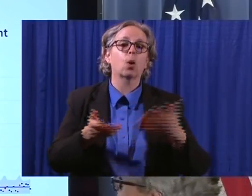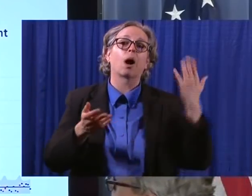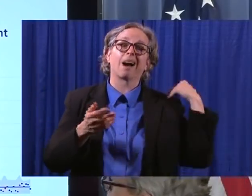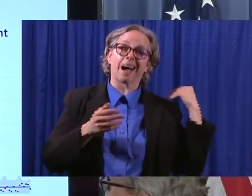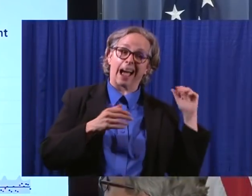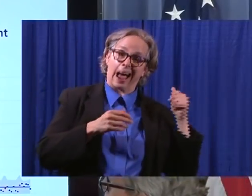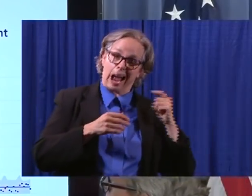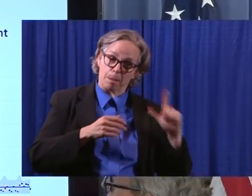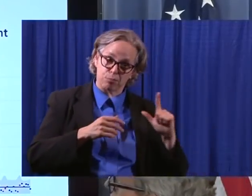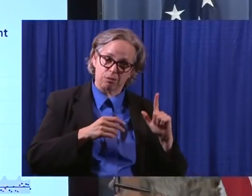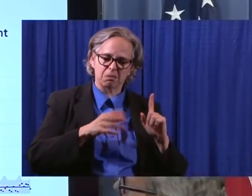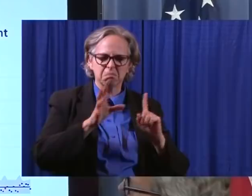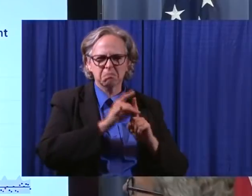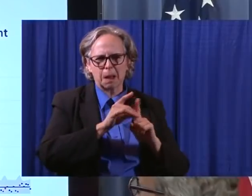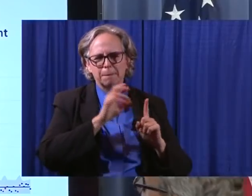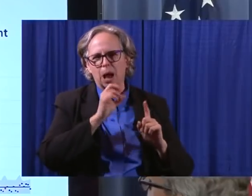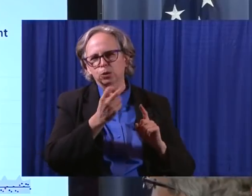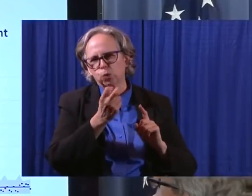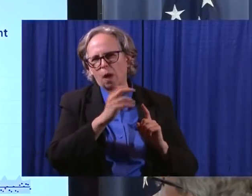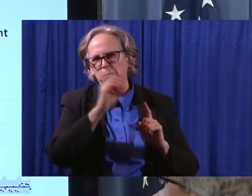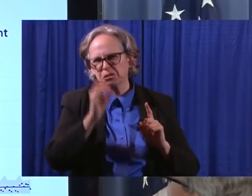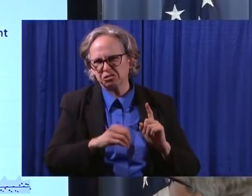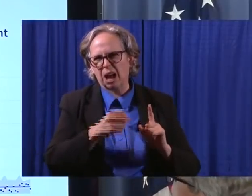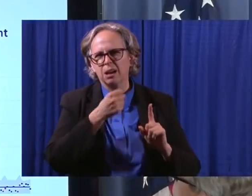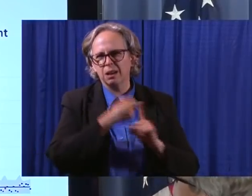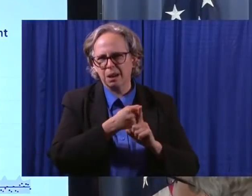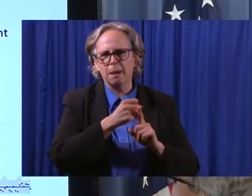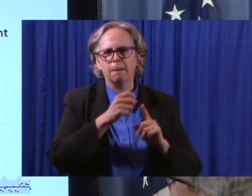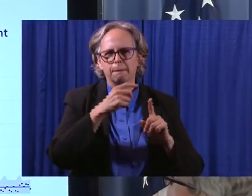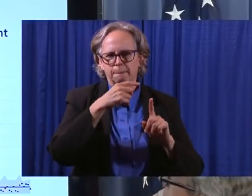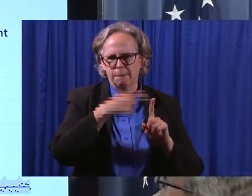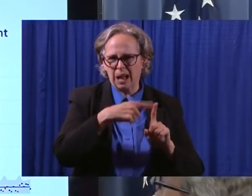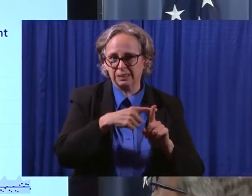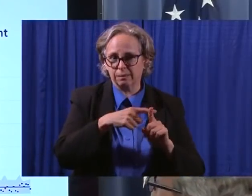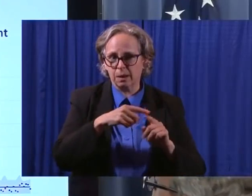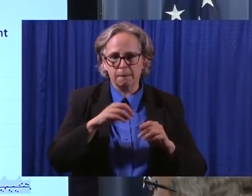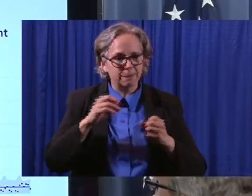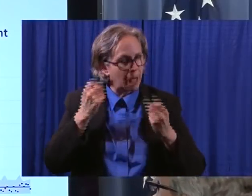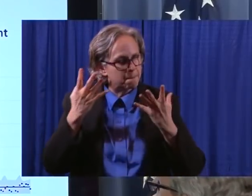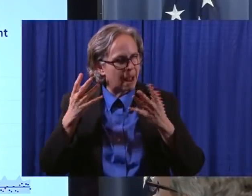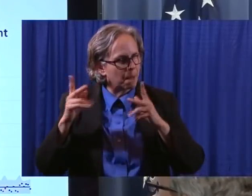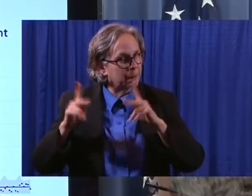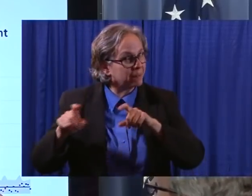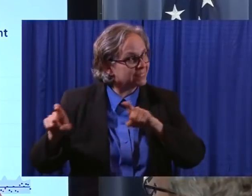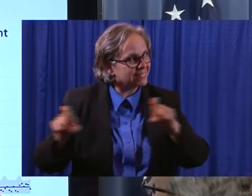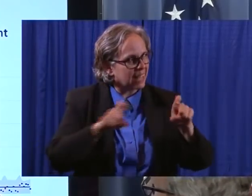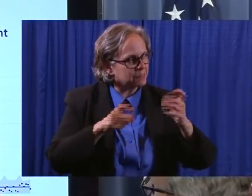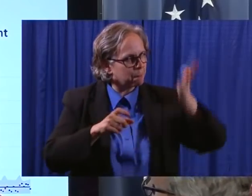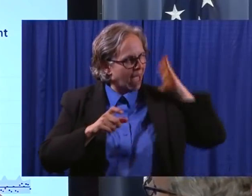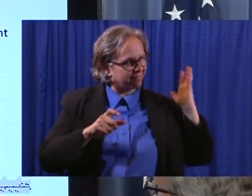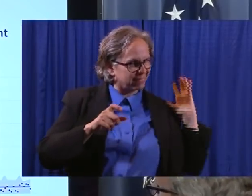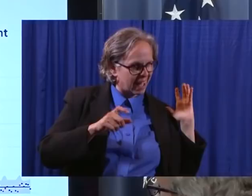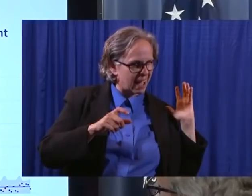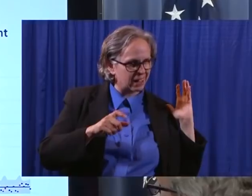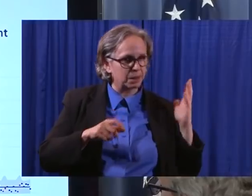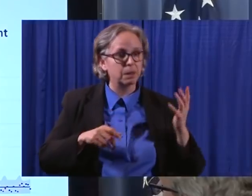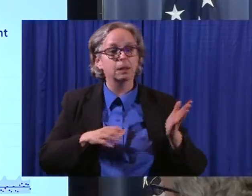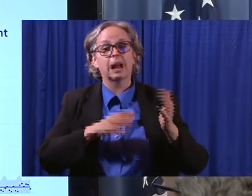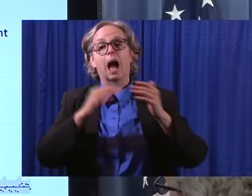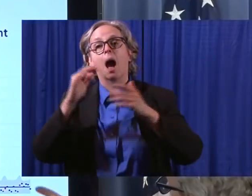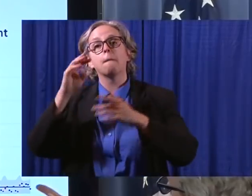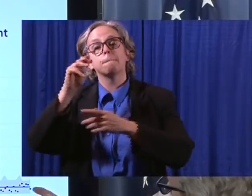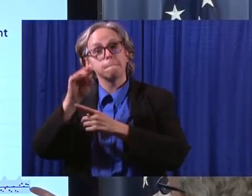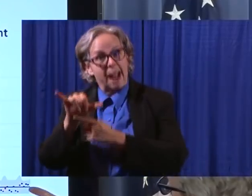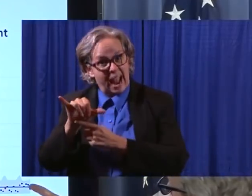rate of about 12 because we really were only testing people who were quite sick. You saw that drop in May, and actually in June, you've